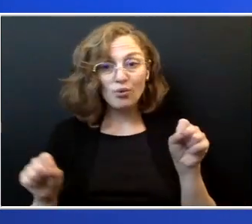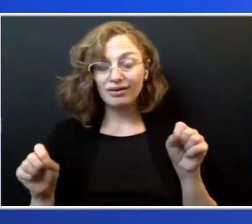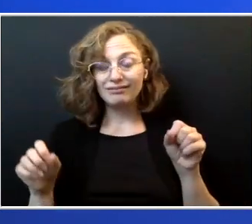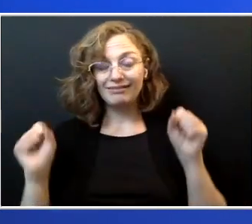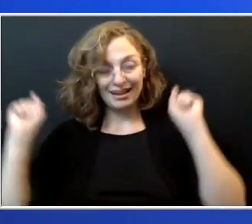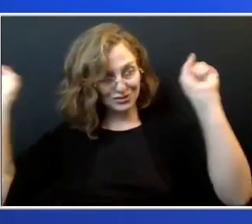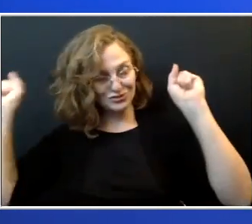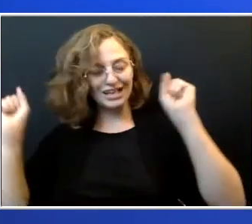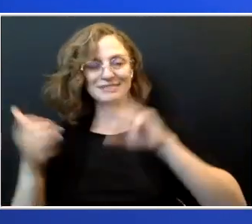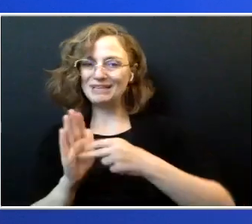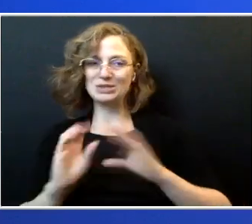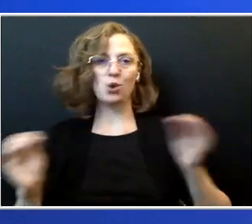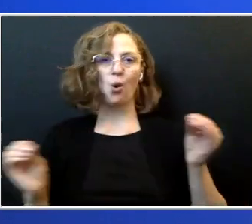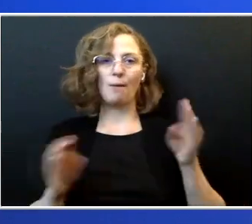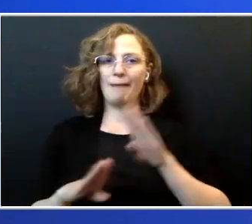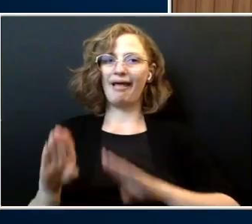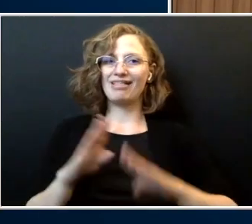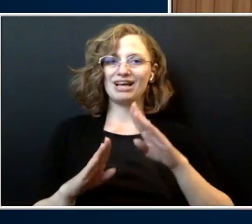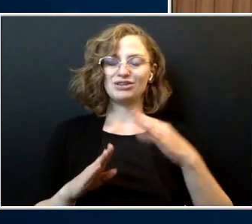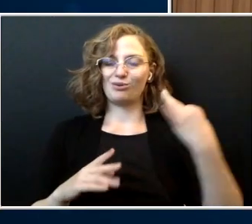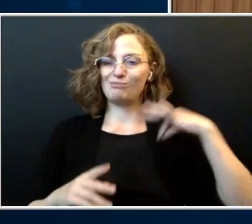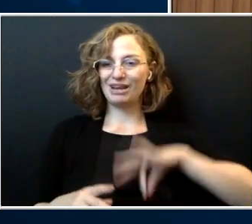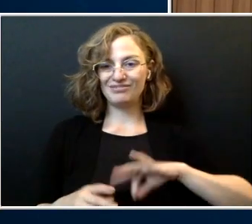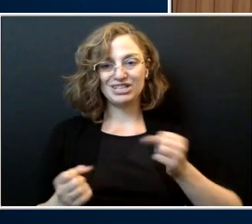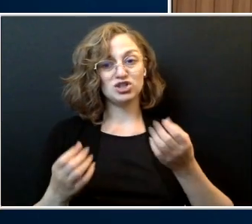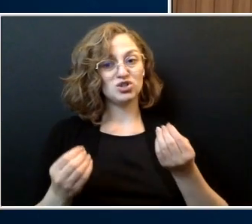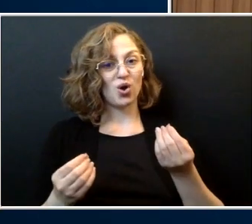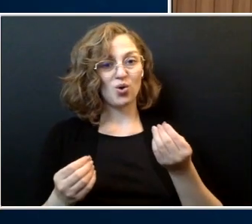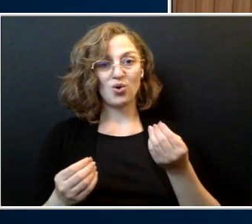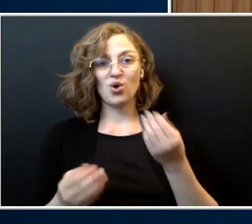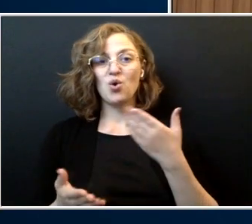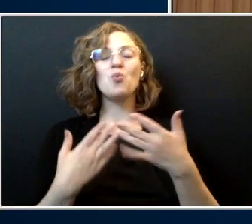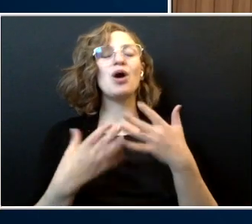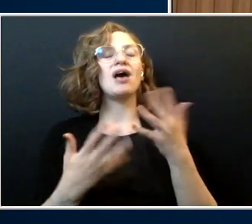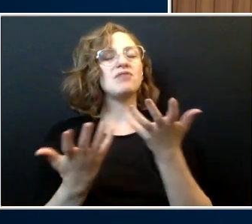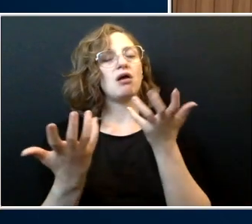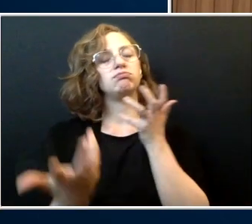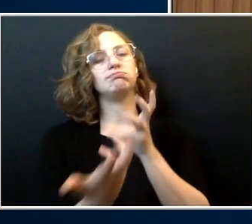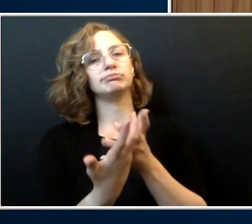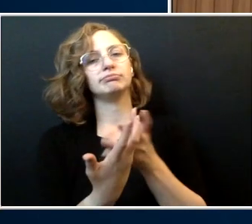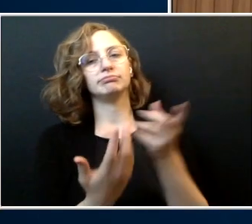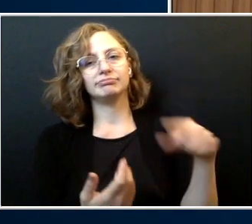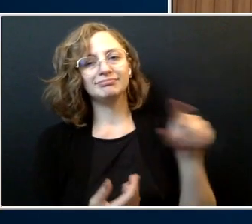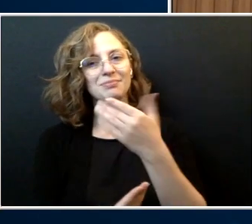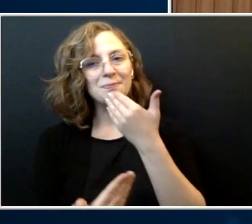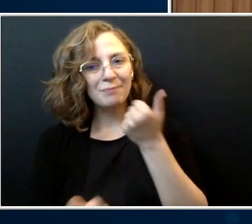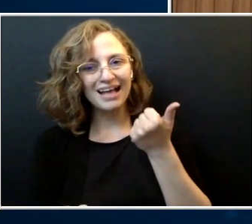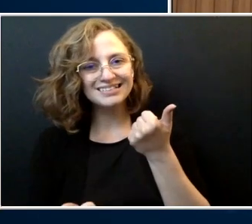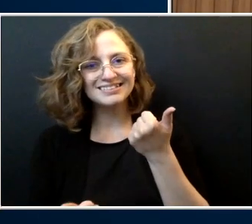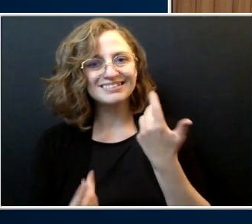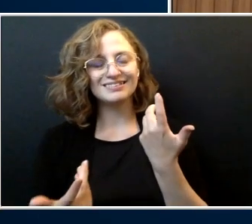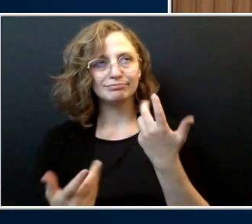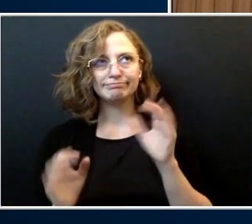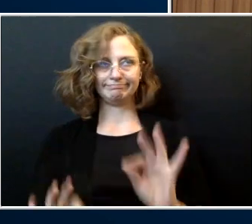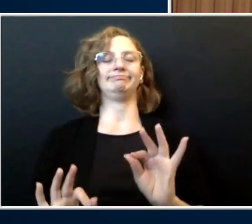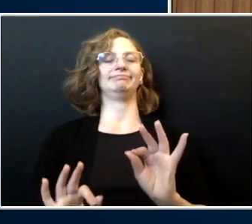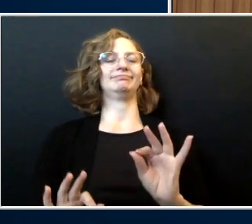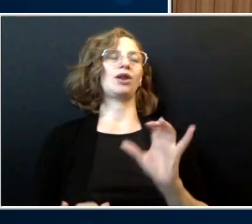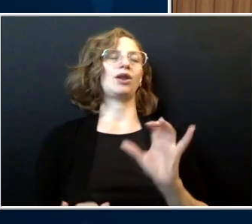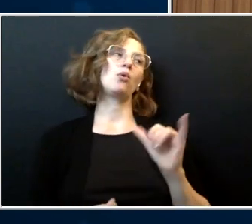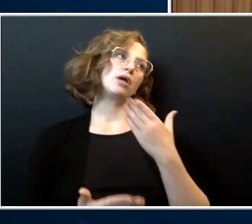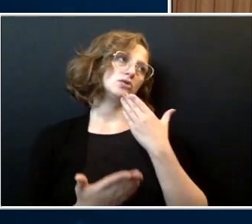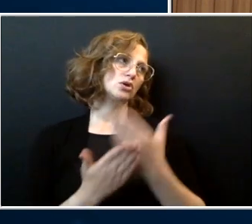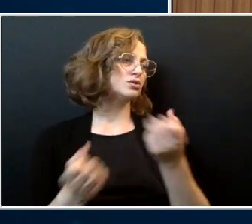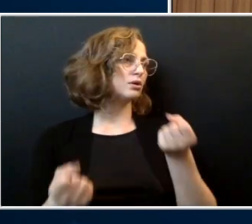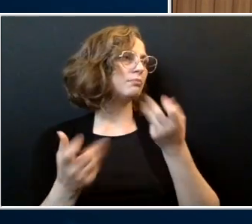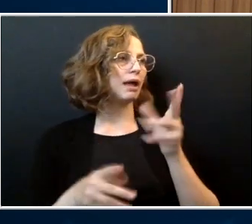consistently is probably the way to go. Okay, that's good, because there's so many people who can't wake up early and get it out of the way and enjoy Agreed. walking